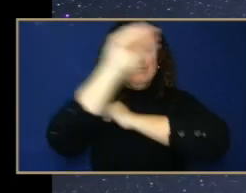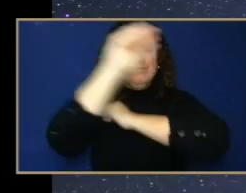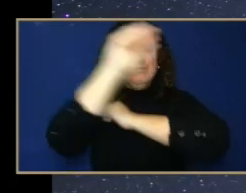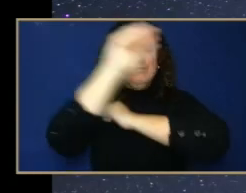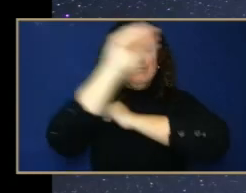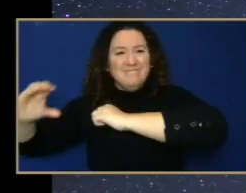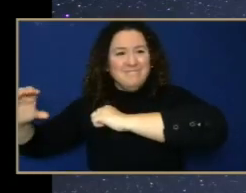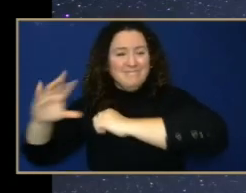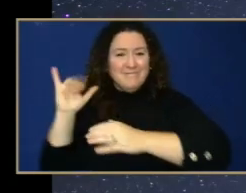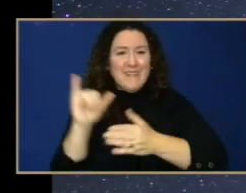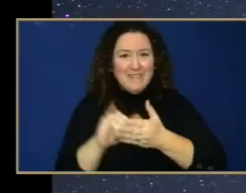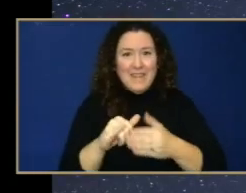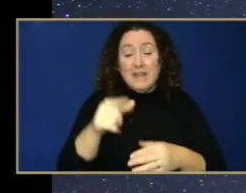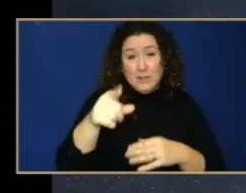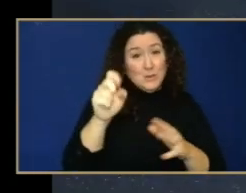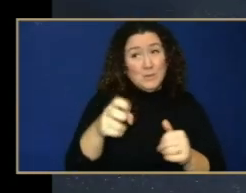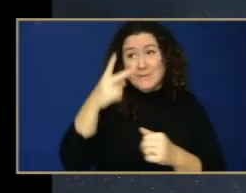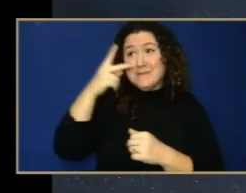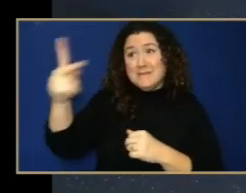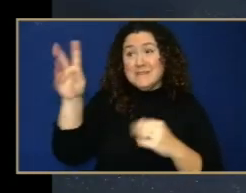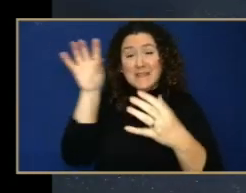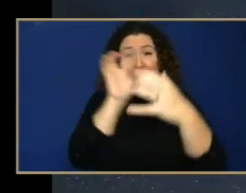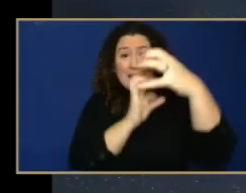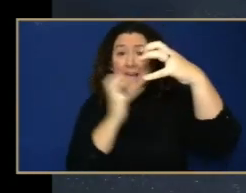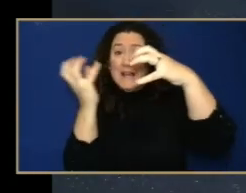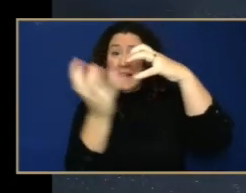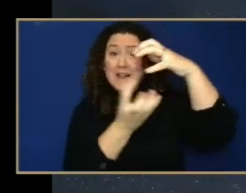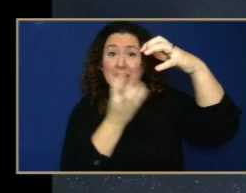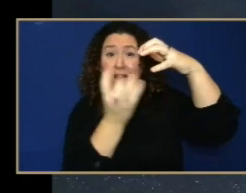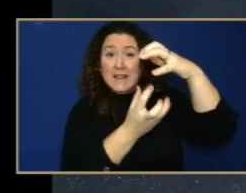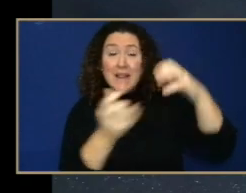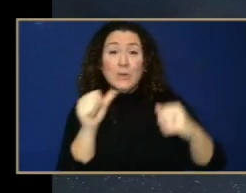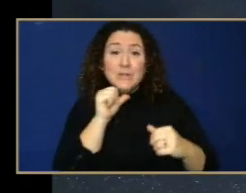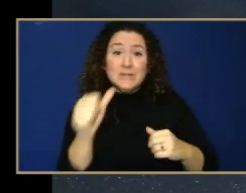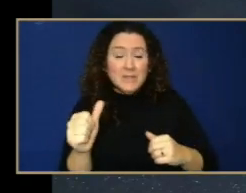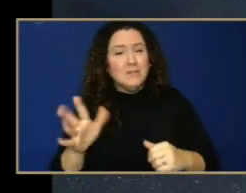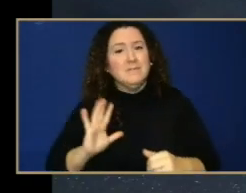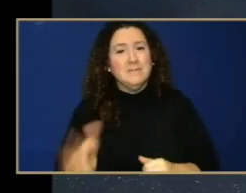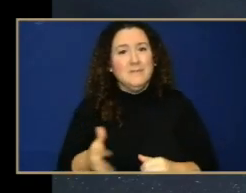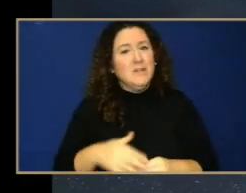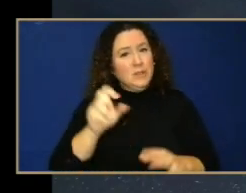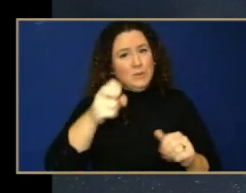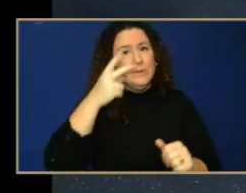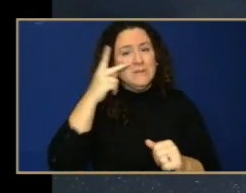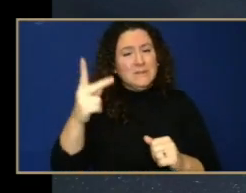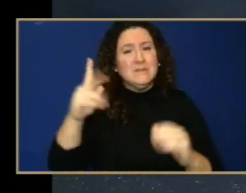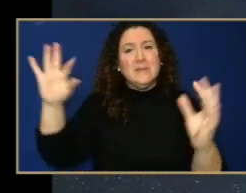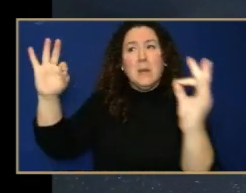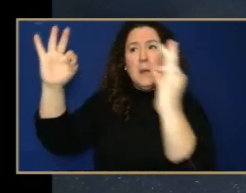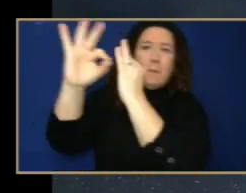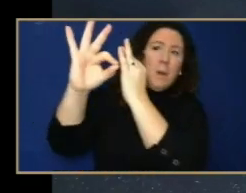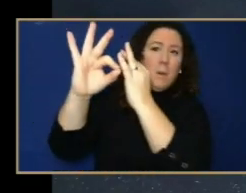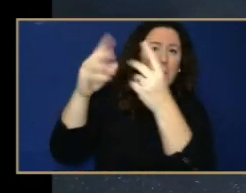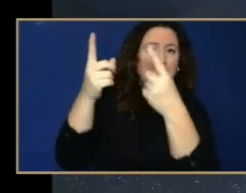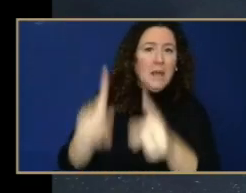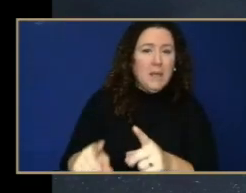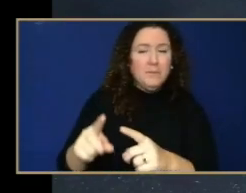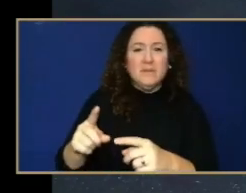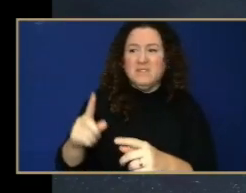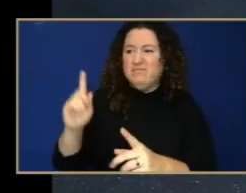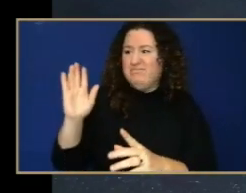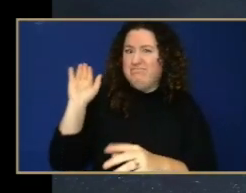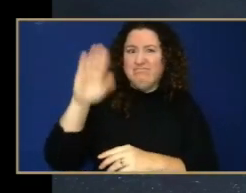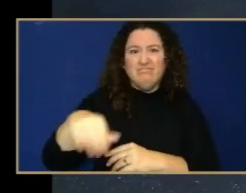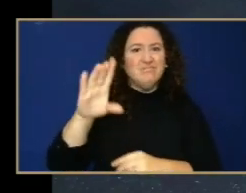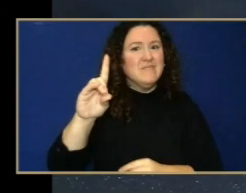way, then you should be able to see the conjunction between Jupiter and Saturn this all month long in December. That